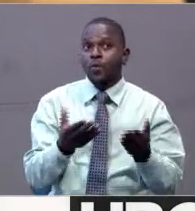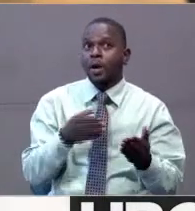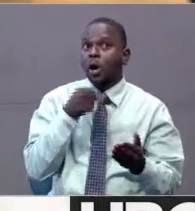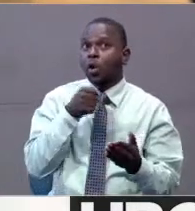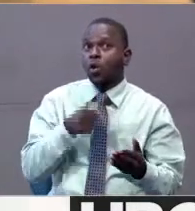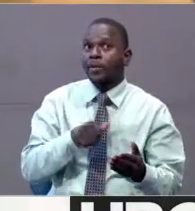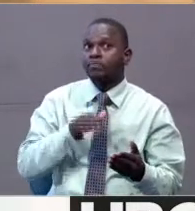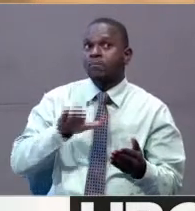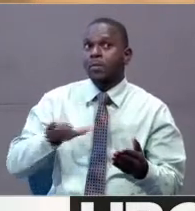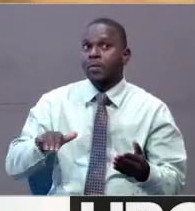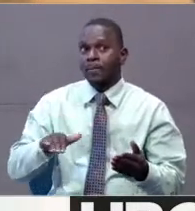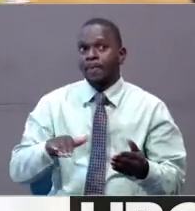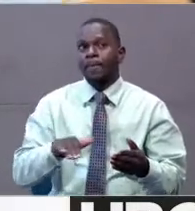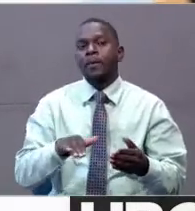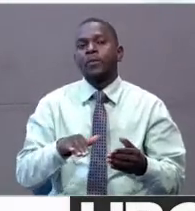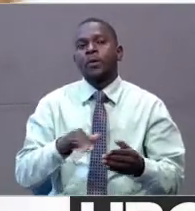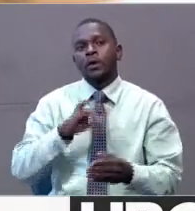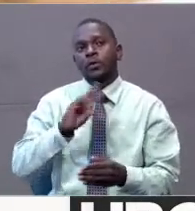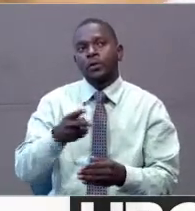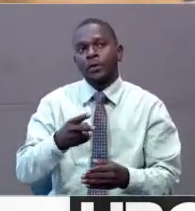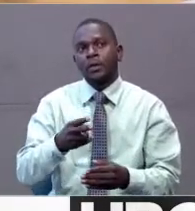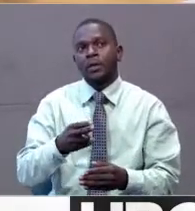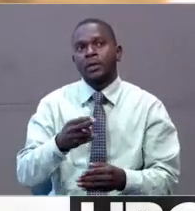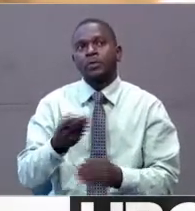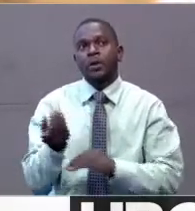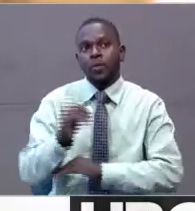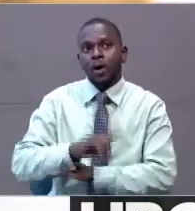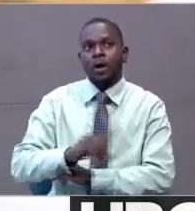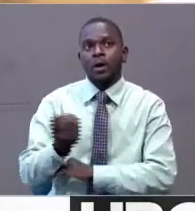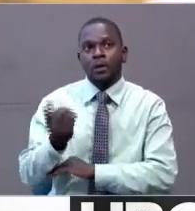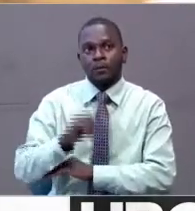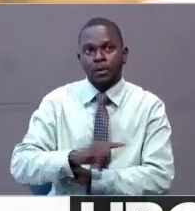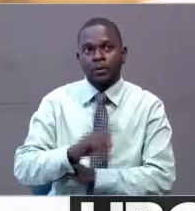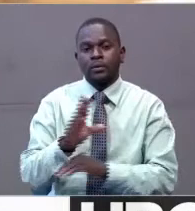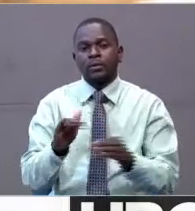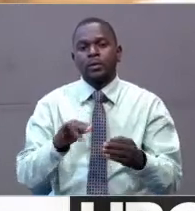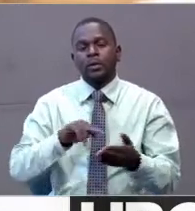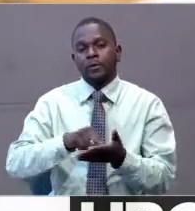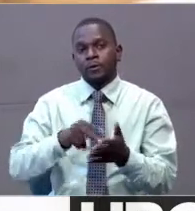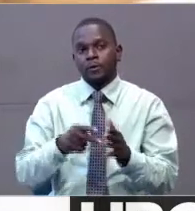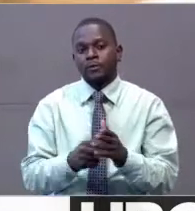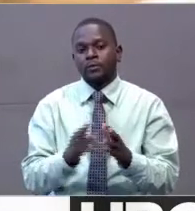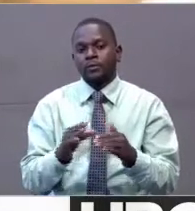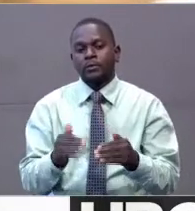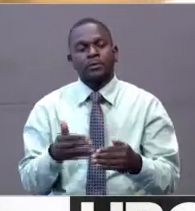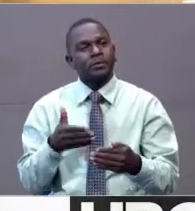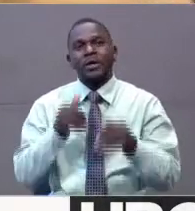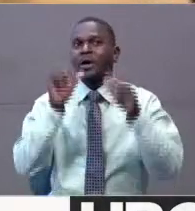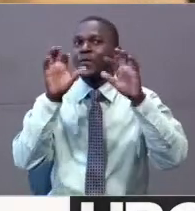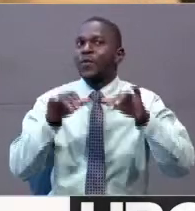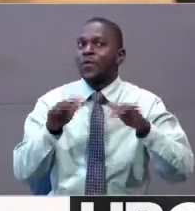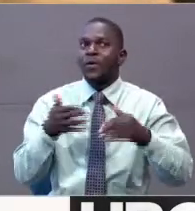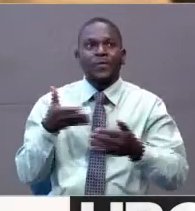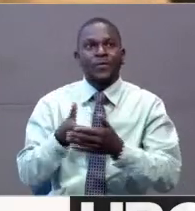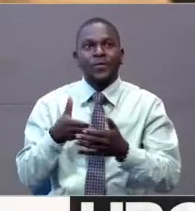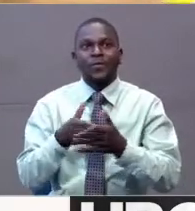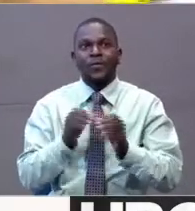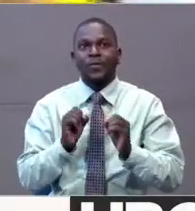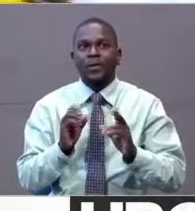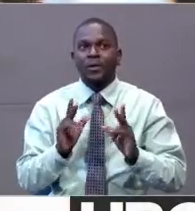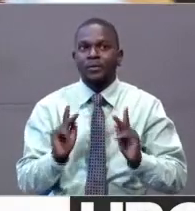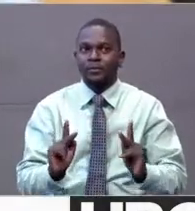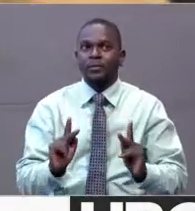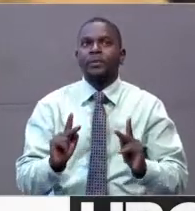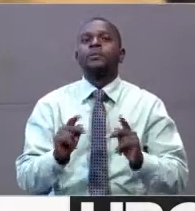tax park, we are over 2,000 per day. So, which meaning the rain hasn't affected. Okay?